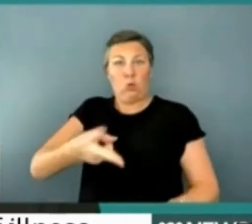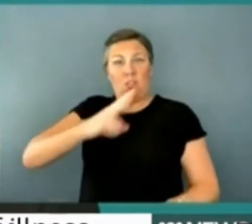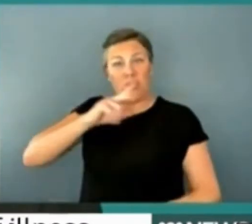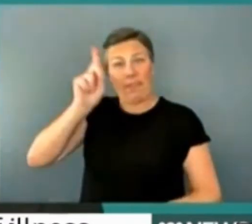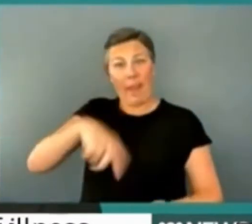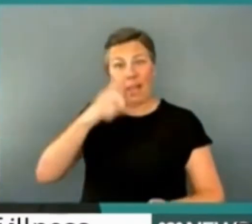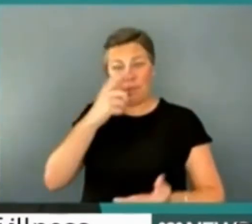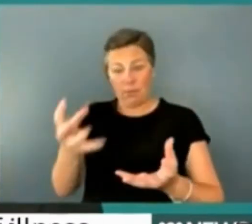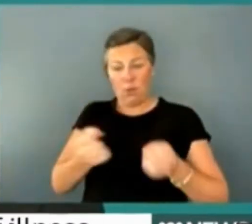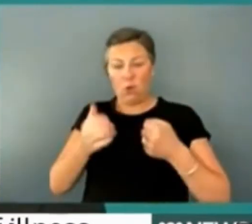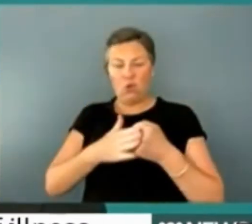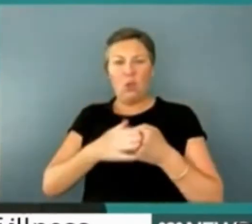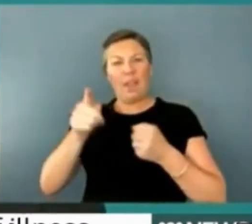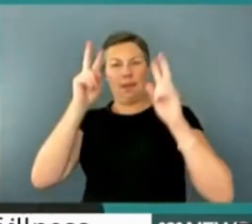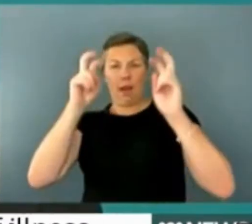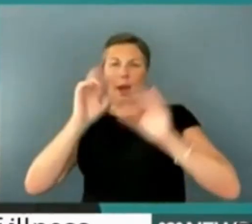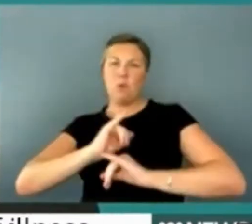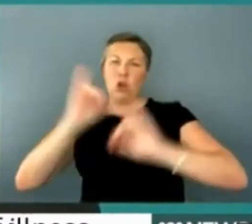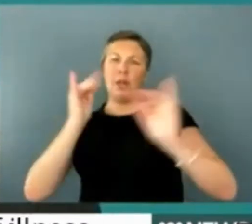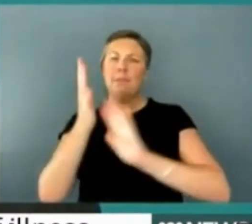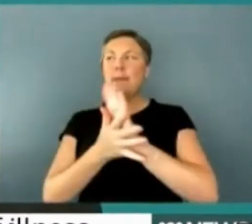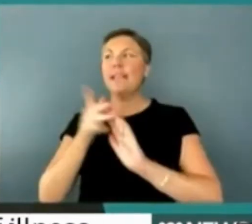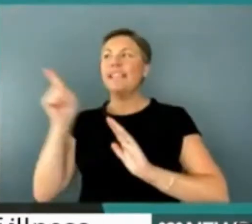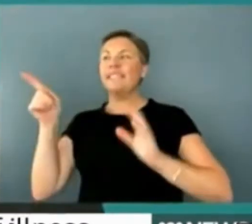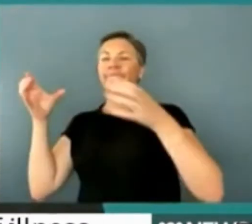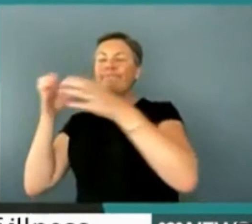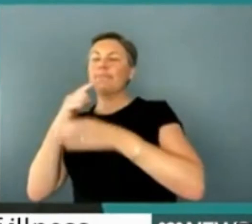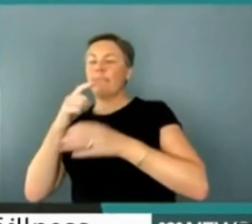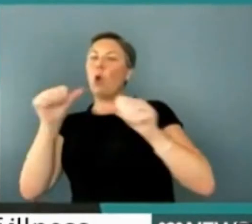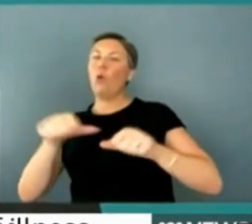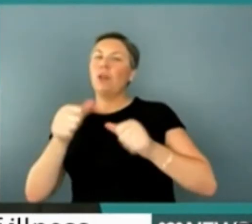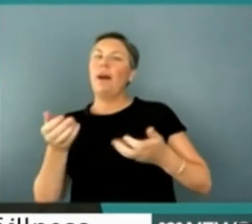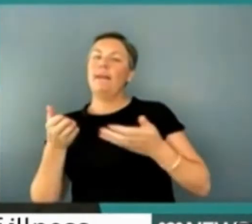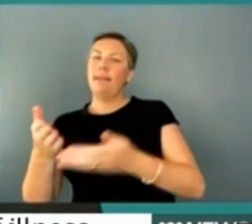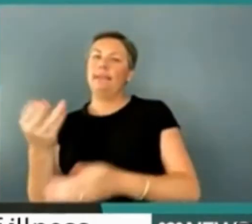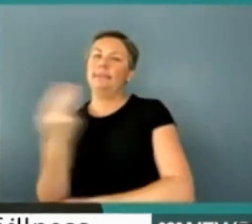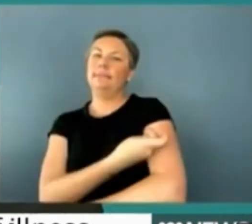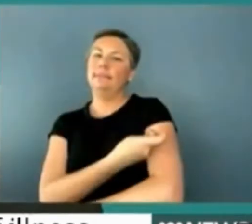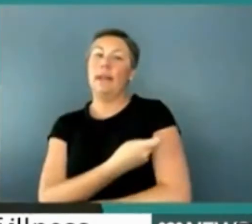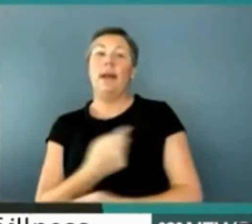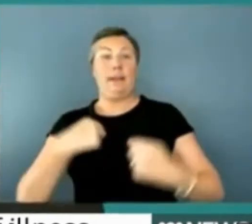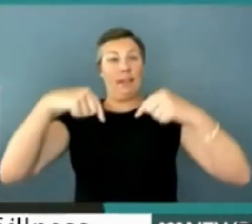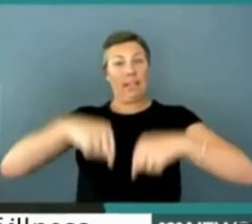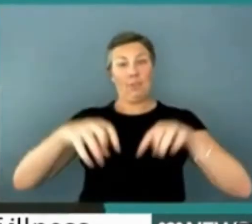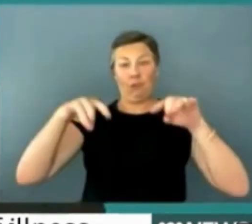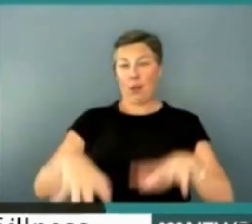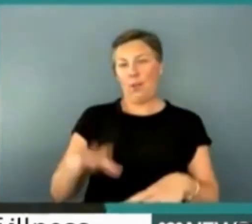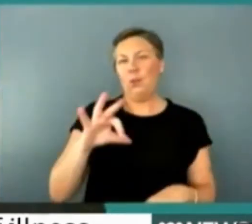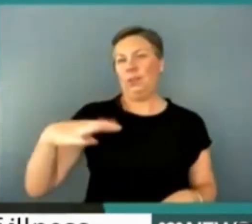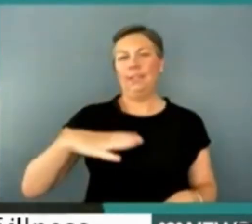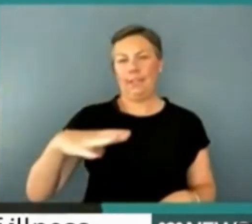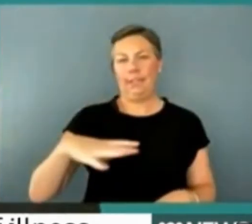UK, same in Europe overnight. We are not going down that pathway because we don't have anywhere near that need right